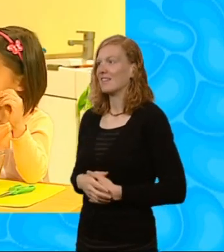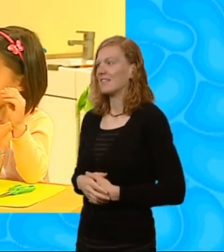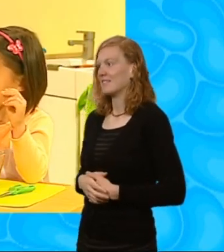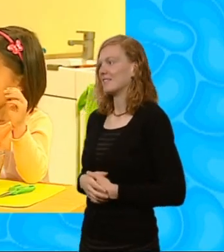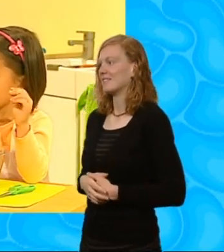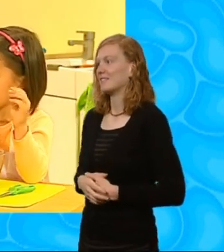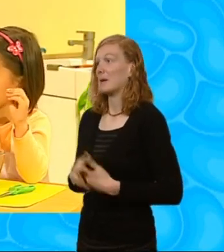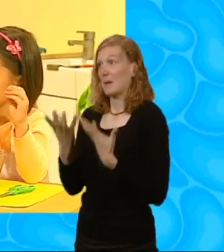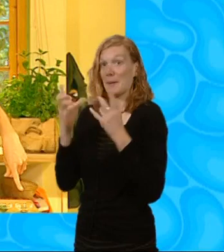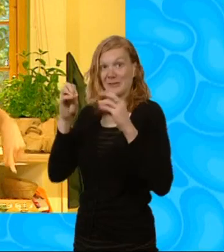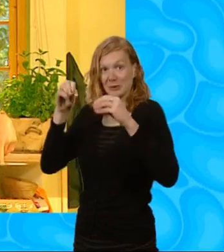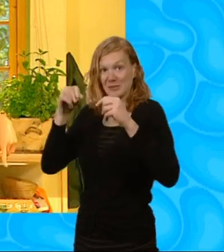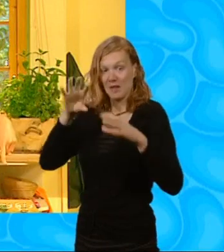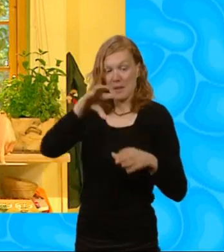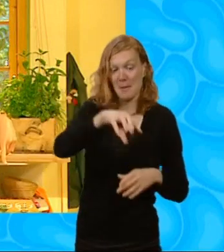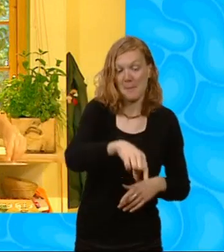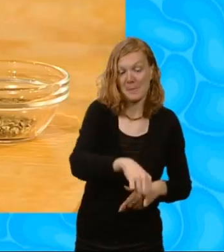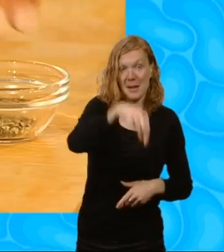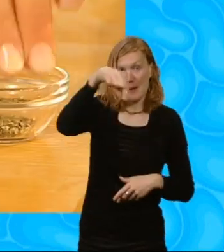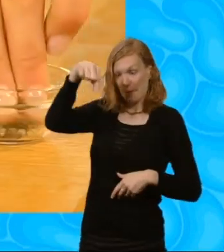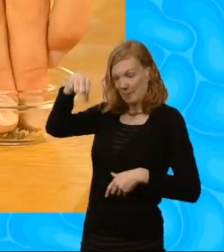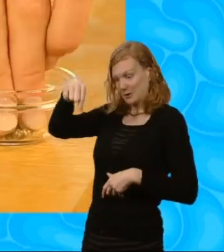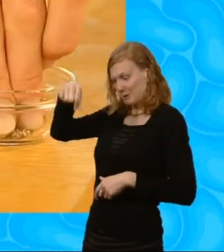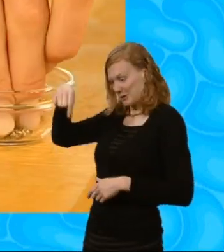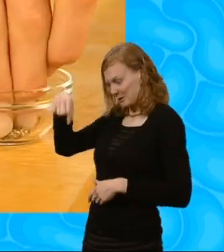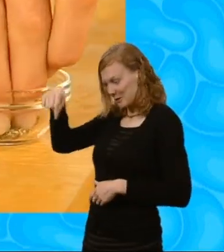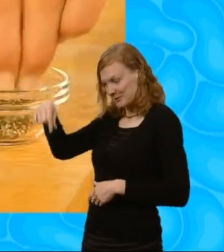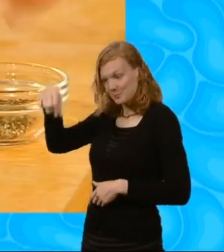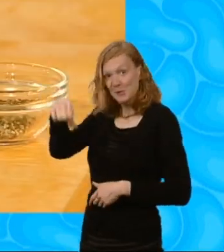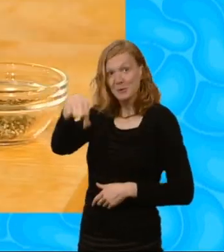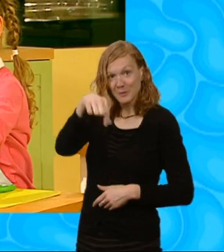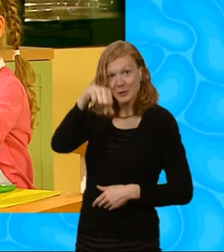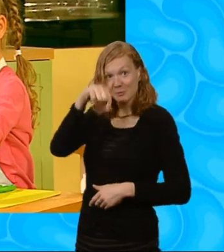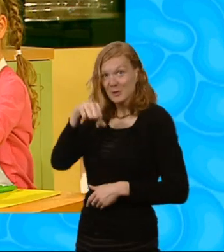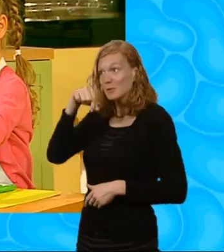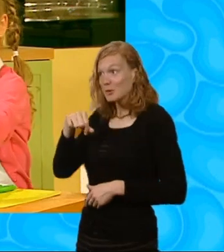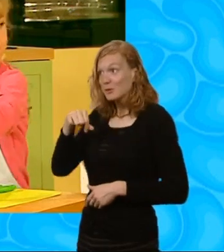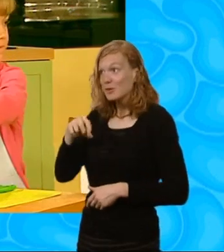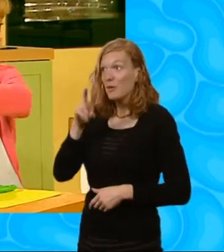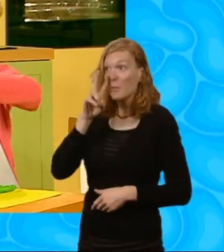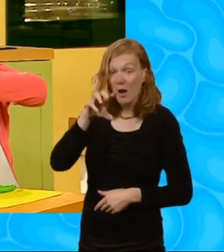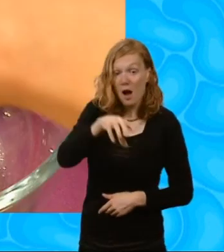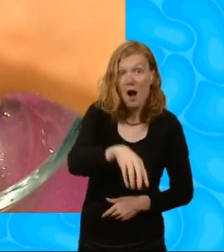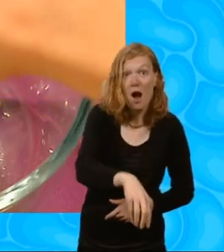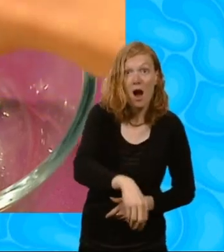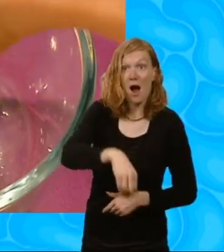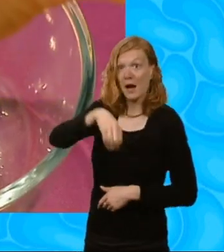pinch. And we're going to take a pinch of our pepper. Only a small pinch. Sprinkle it